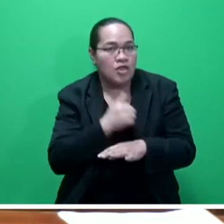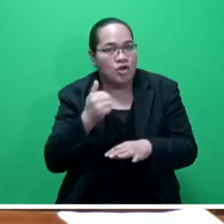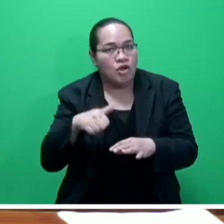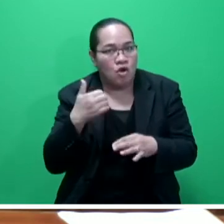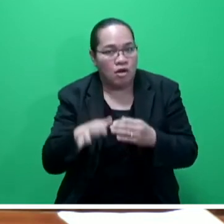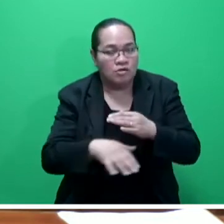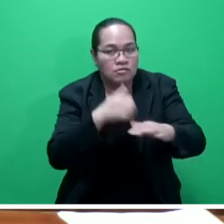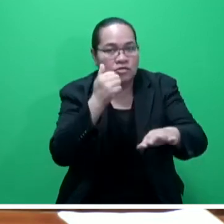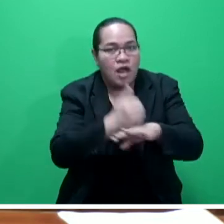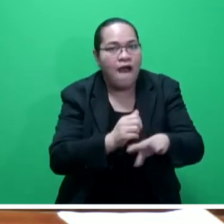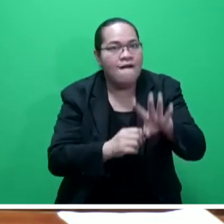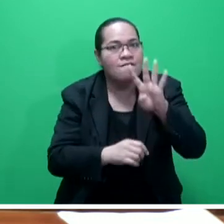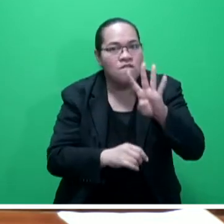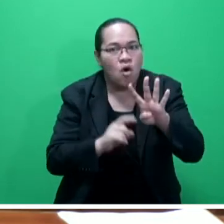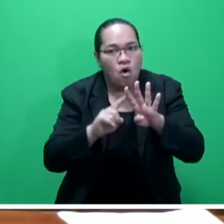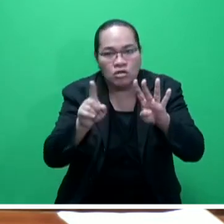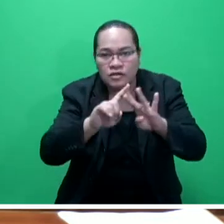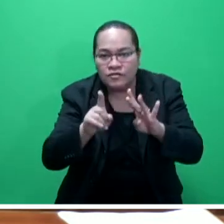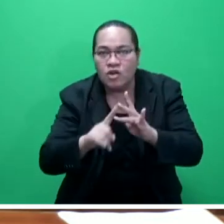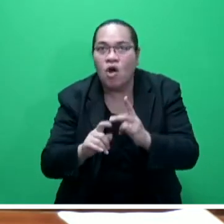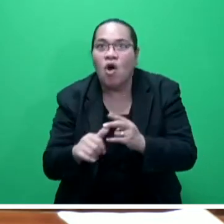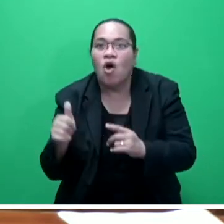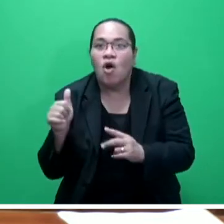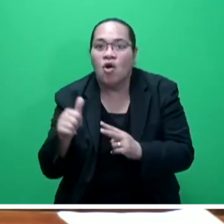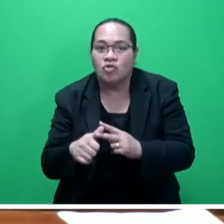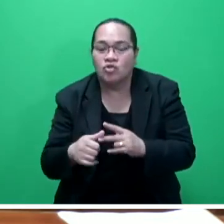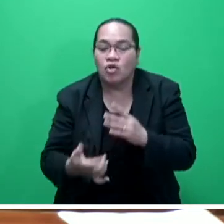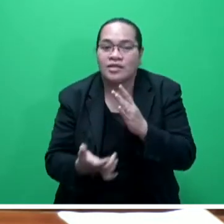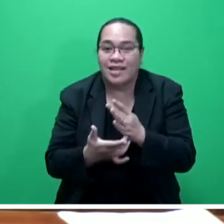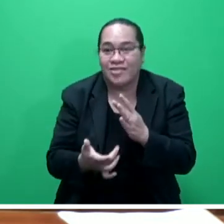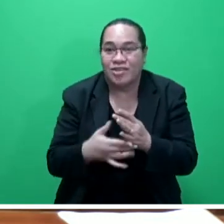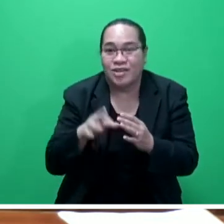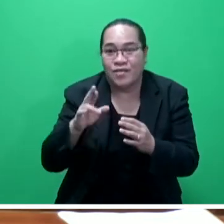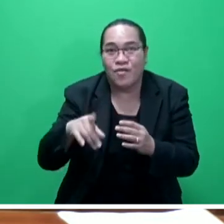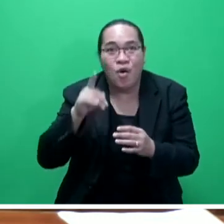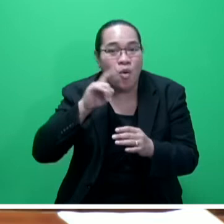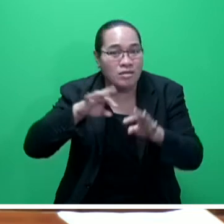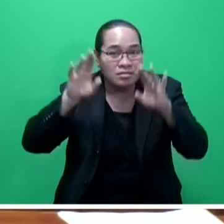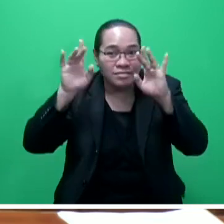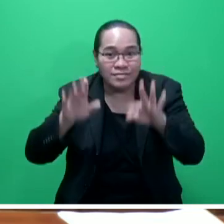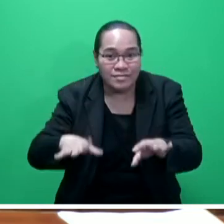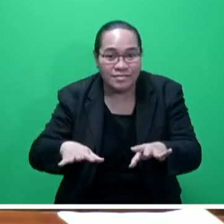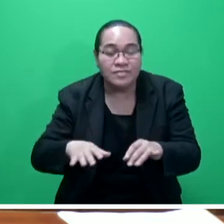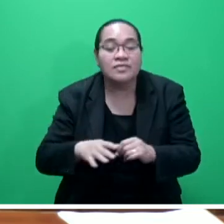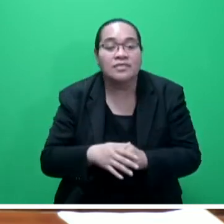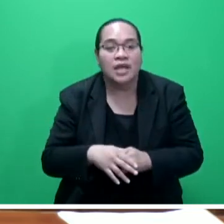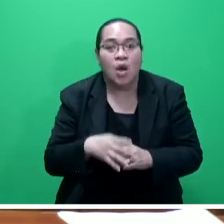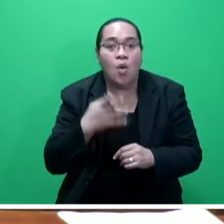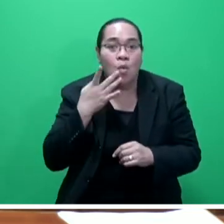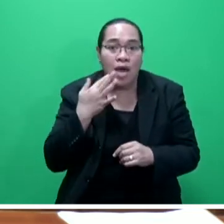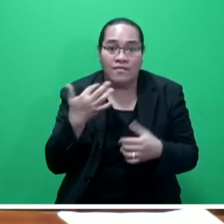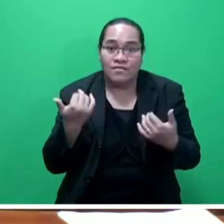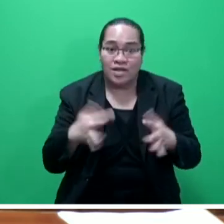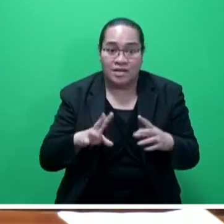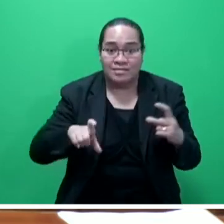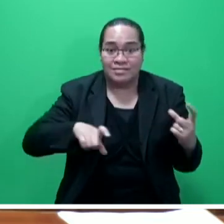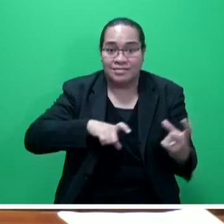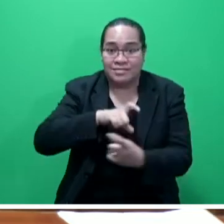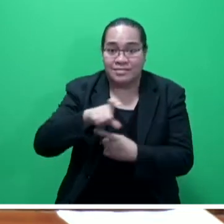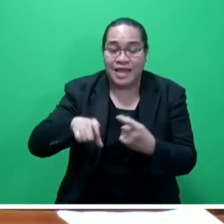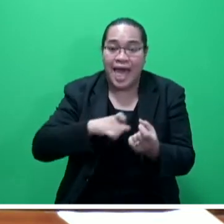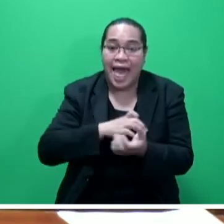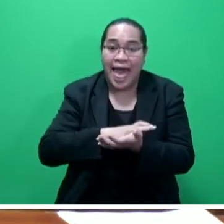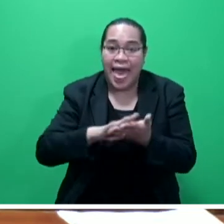and also distributed rainwater harvesting tanks to these maritime islands. In the aftermath of Tropical Cyclone